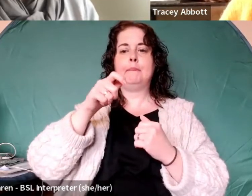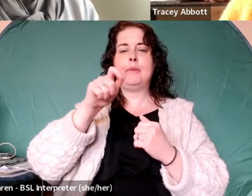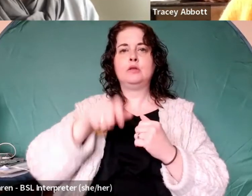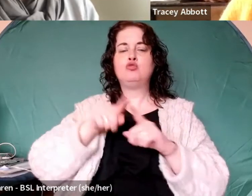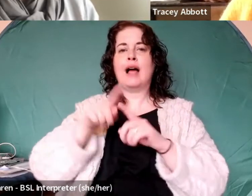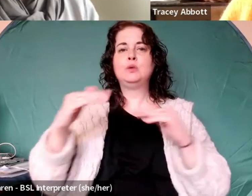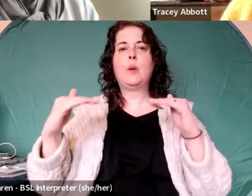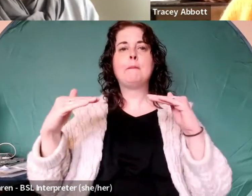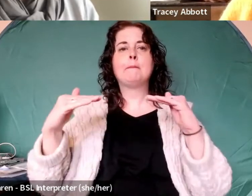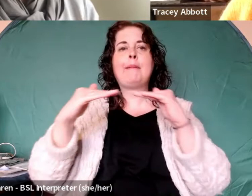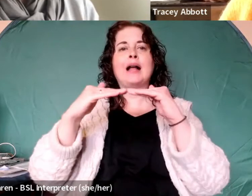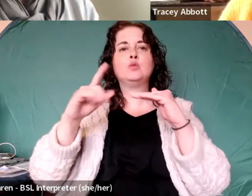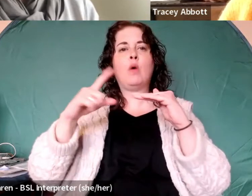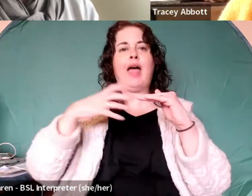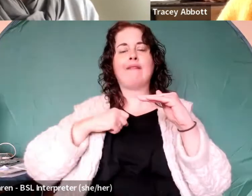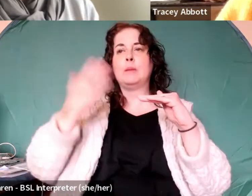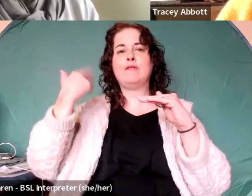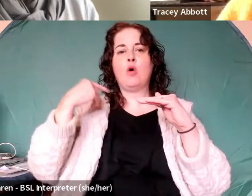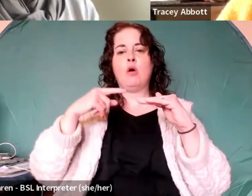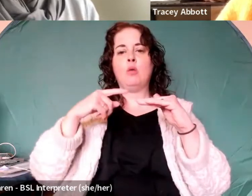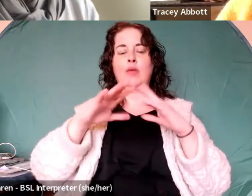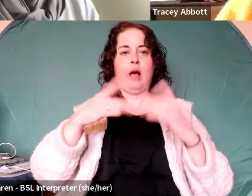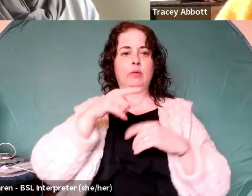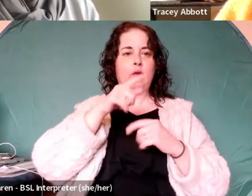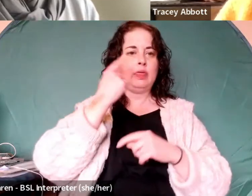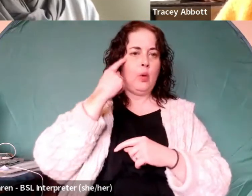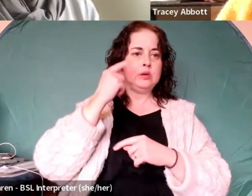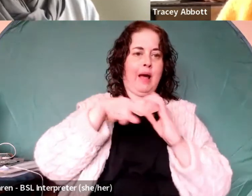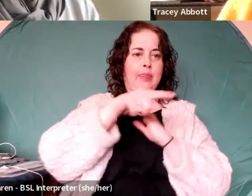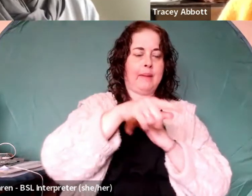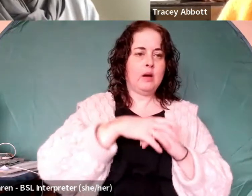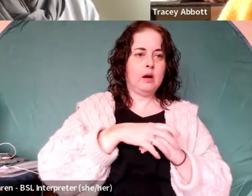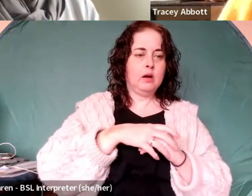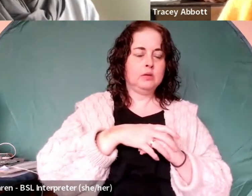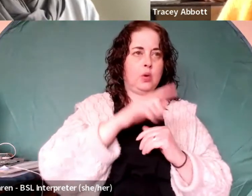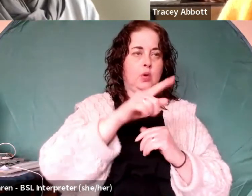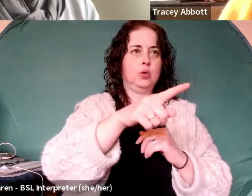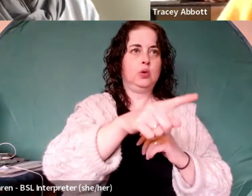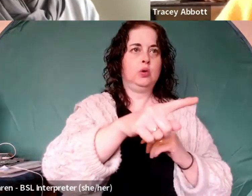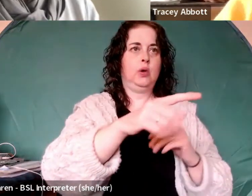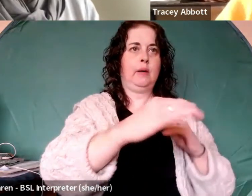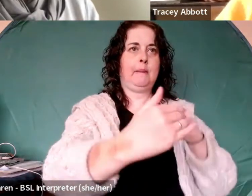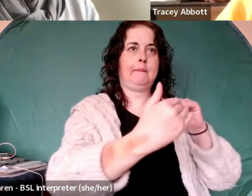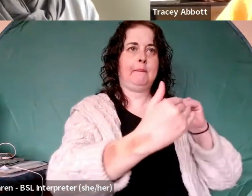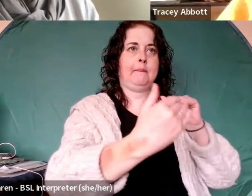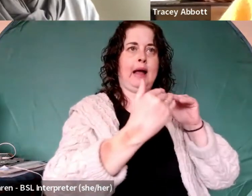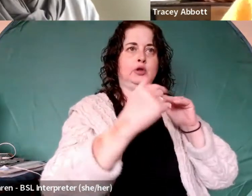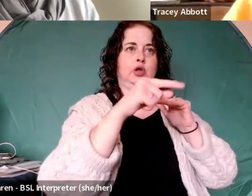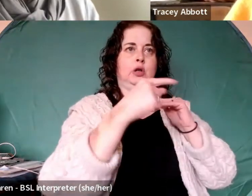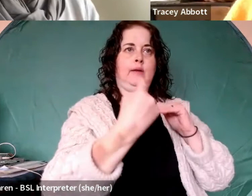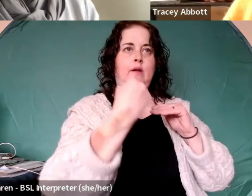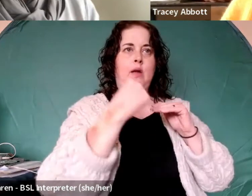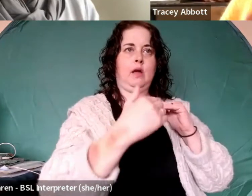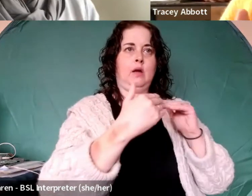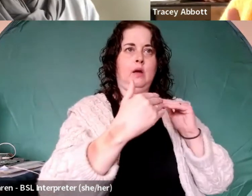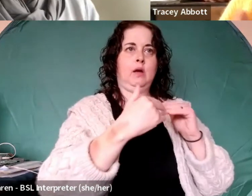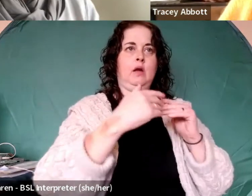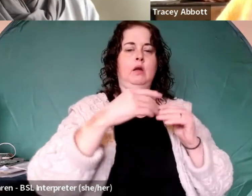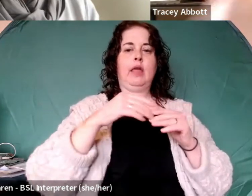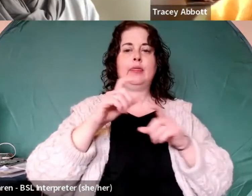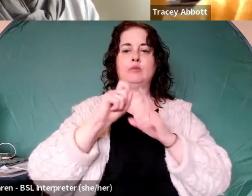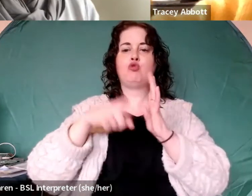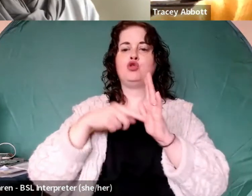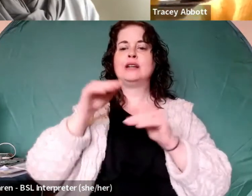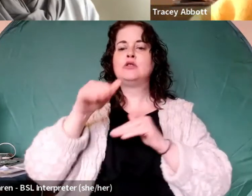any genuine thought about the person that you're talking to. Yeah. And the level. I mean, we mentioned the project search people earlier.